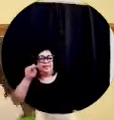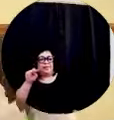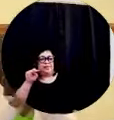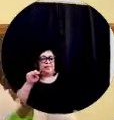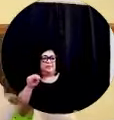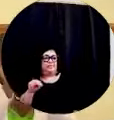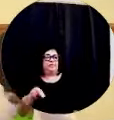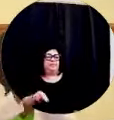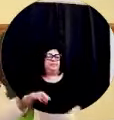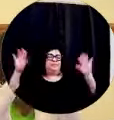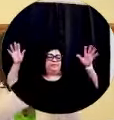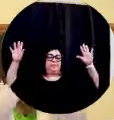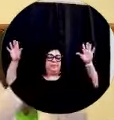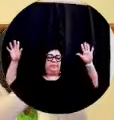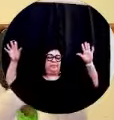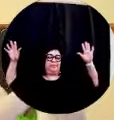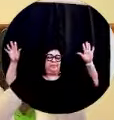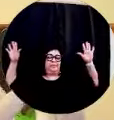Amen.